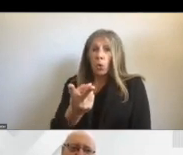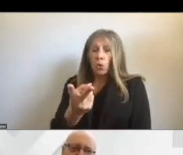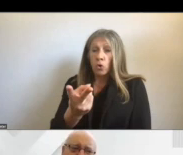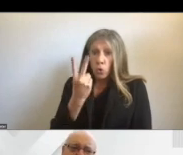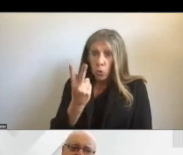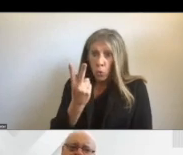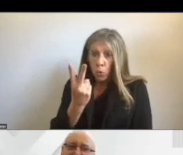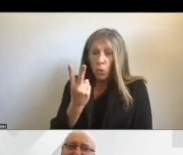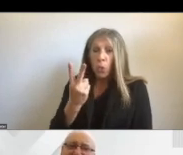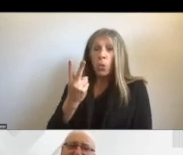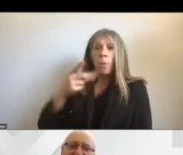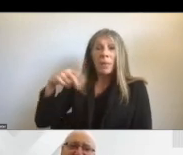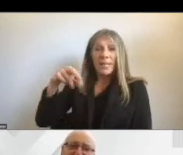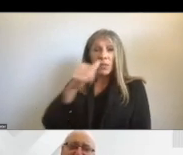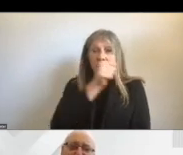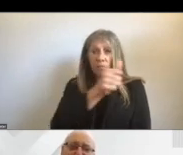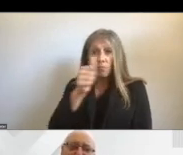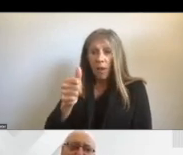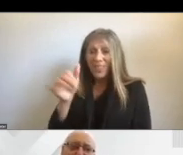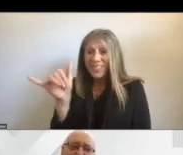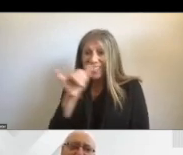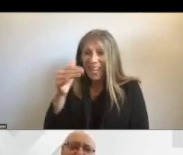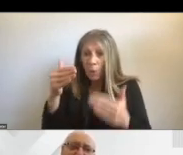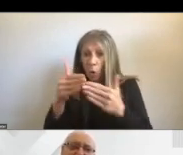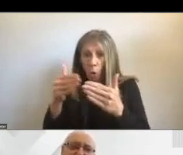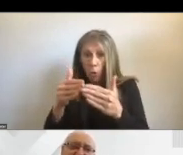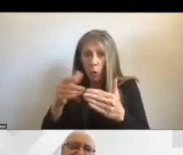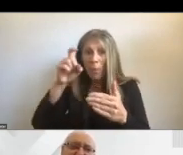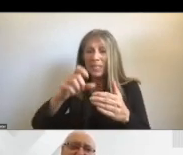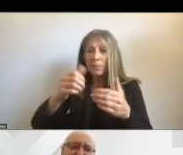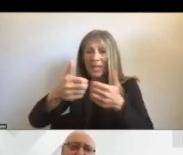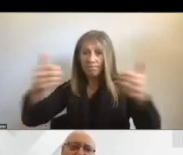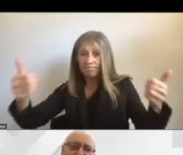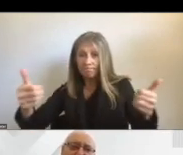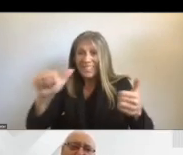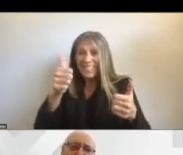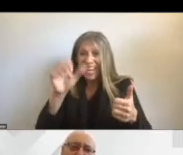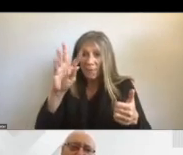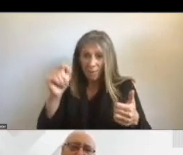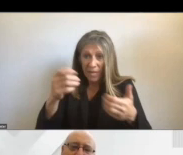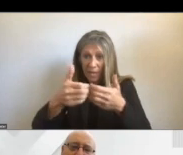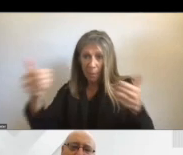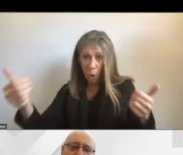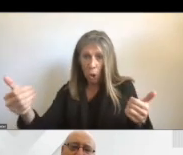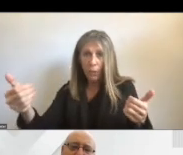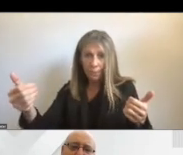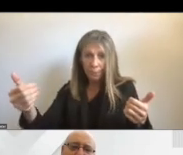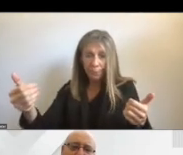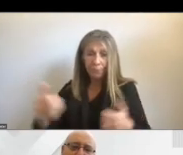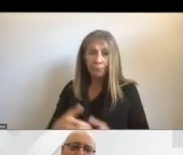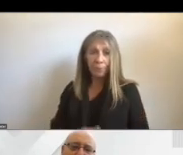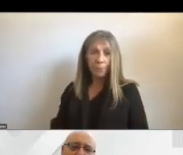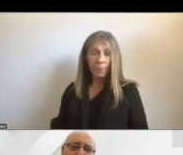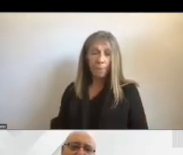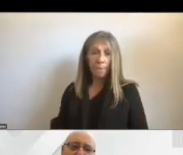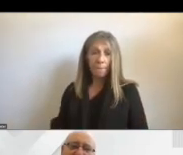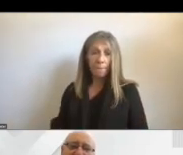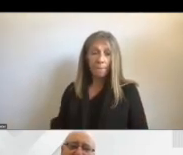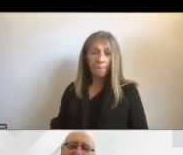a fencing, if it's a curb attached sidewalk, that prevents all pedestrians